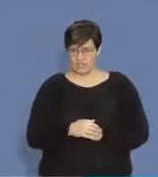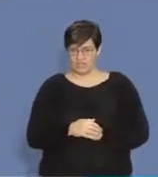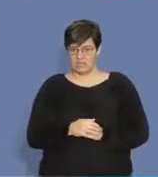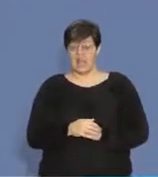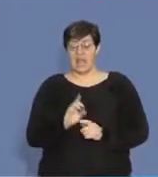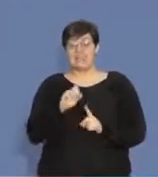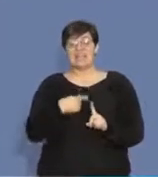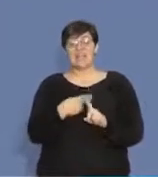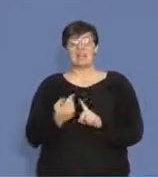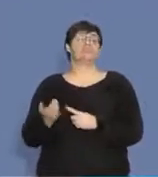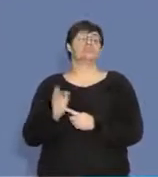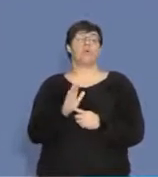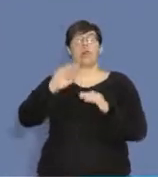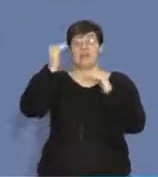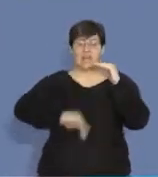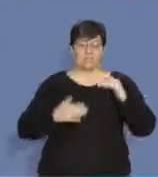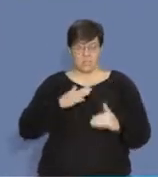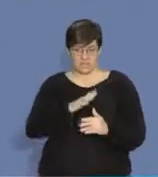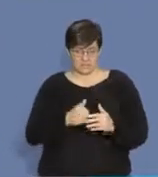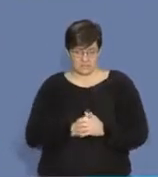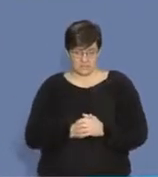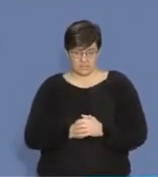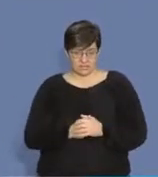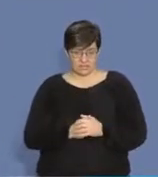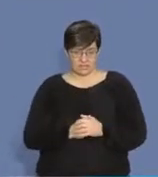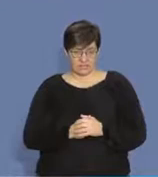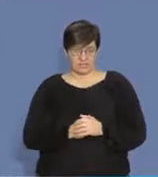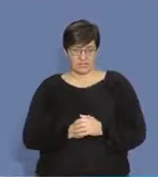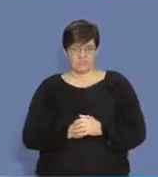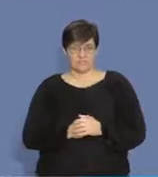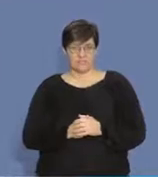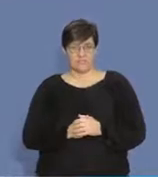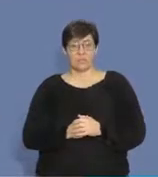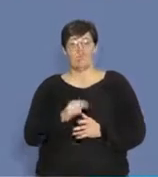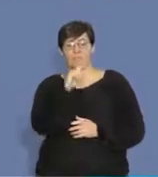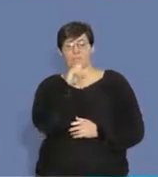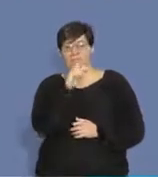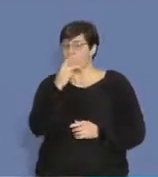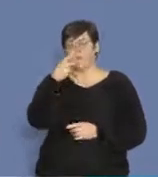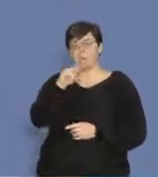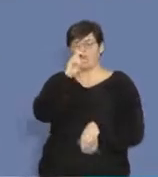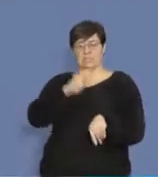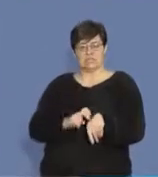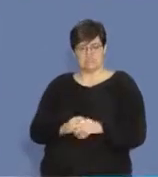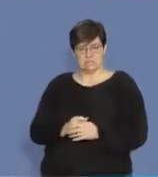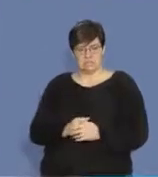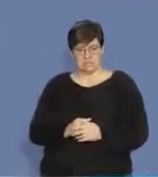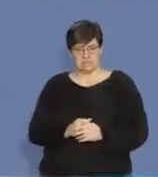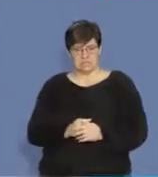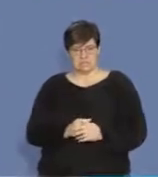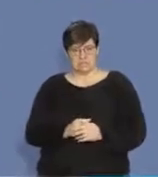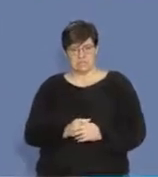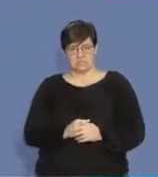amount of taxation, or they want to reduce the amount of VAT that they need to pay to SARS.